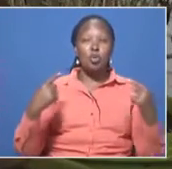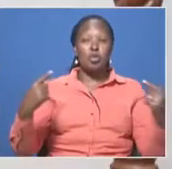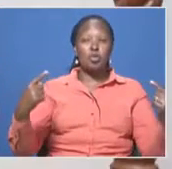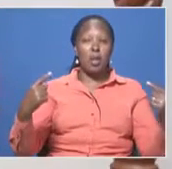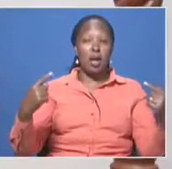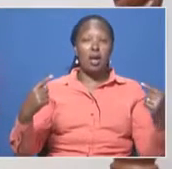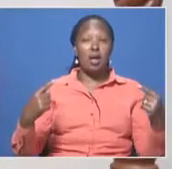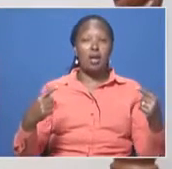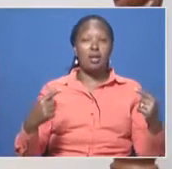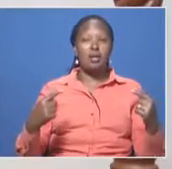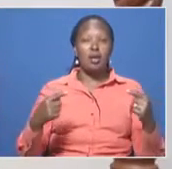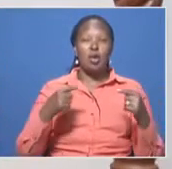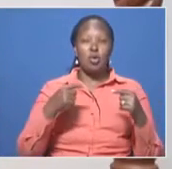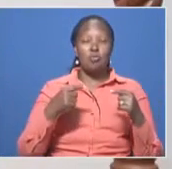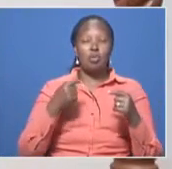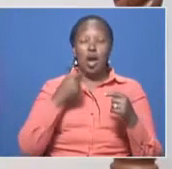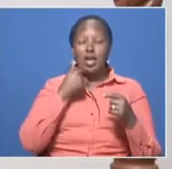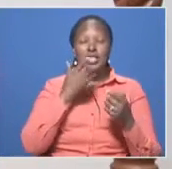mm-hmm. we would say we are similar.